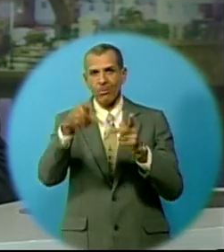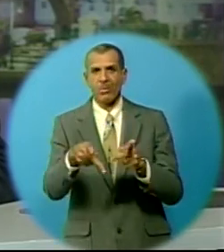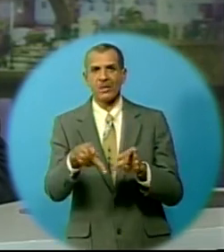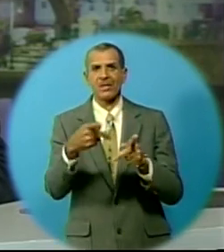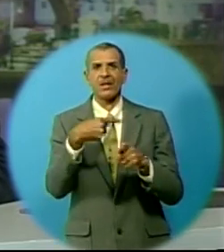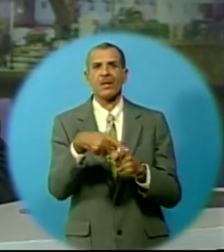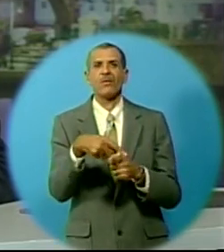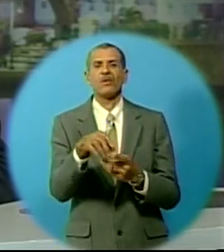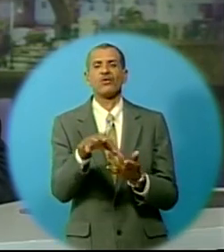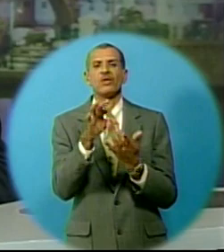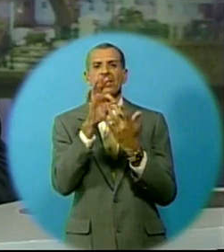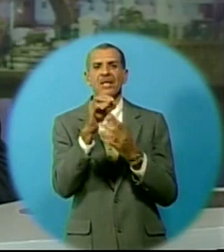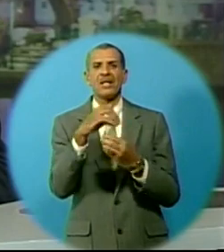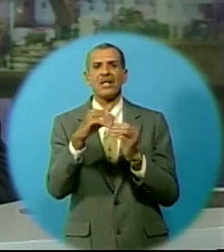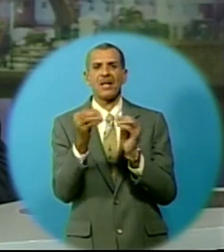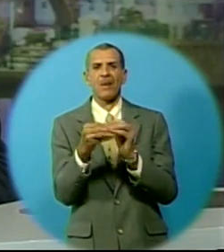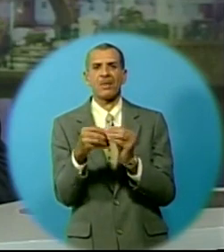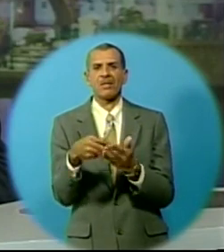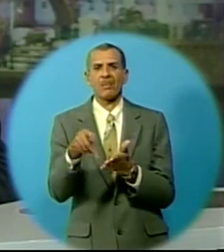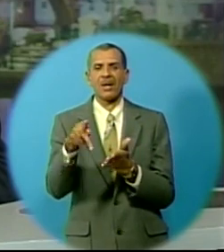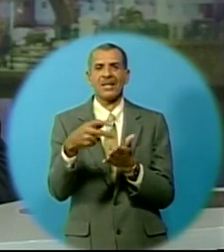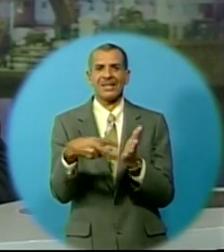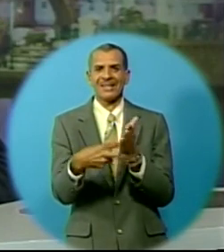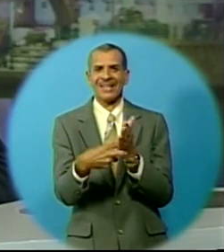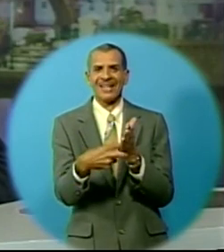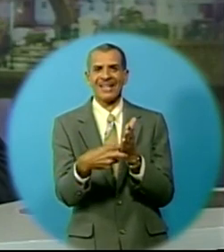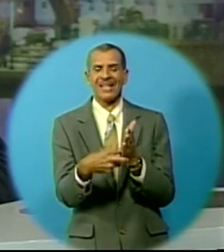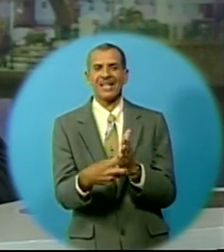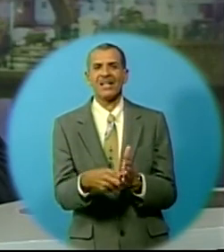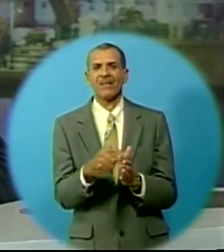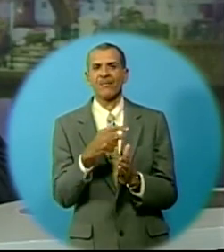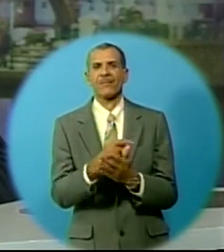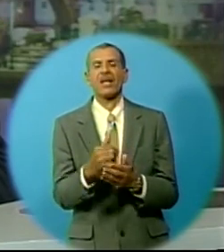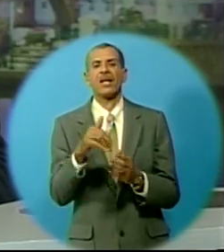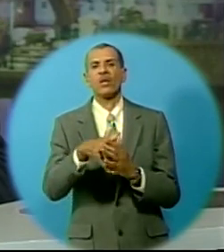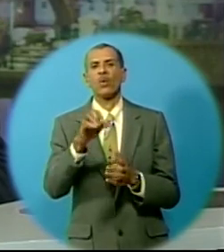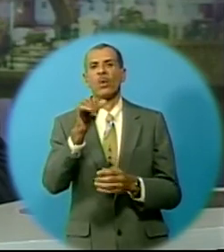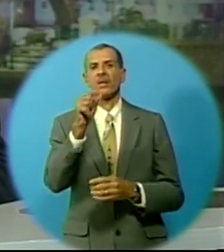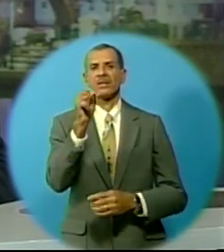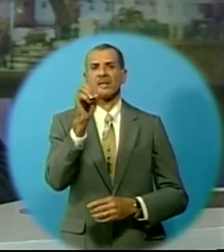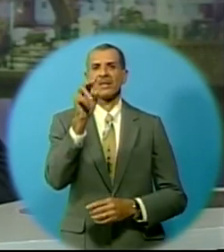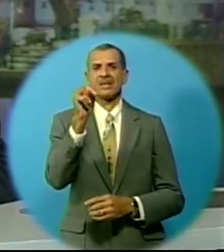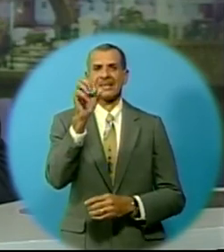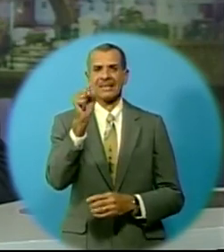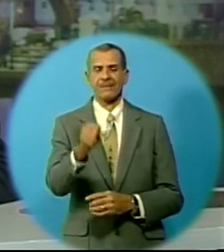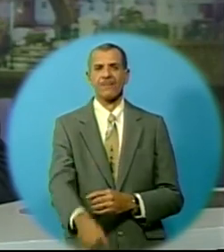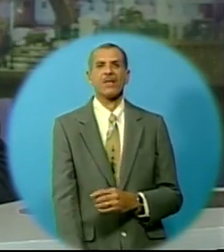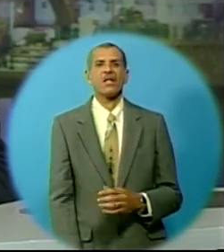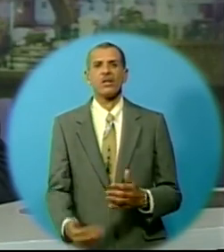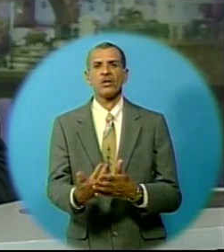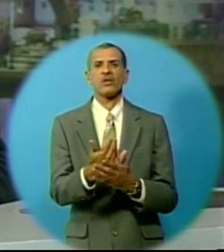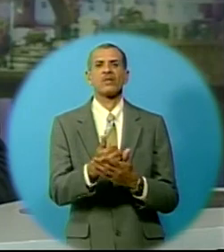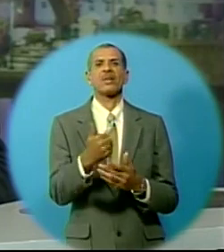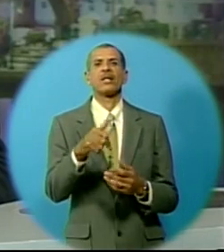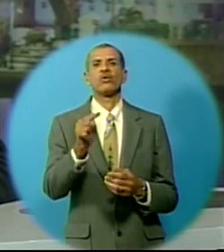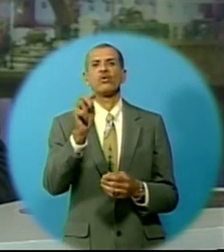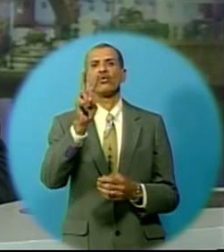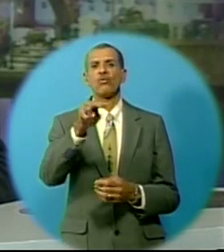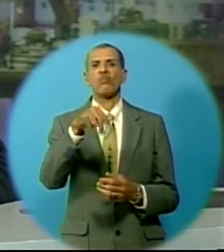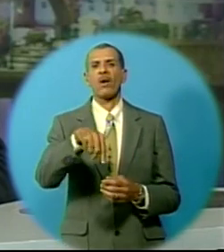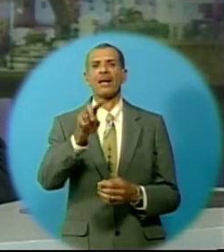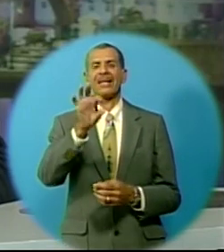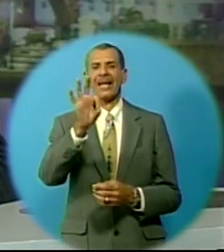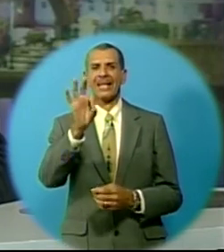have chosen their own numbers and bought that lucky ticket at +2 in Oistins. The new starting jackpot is now